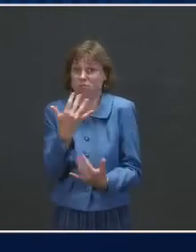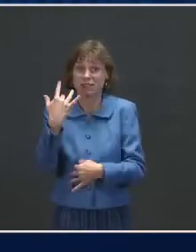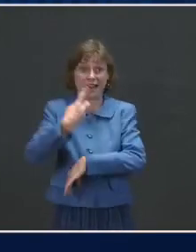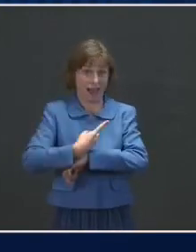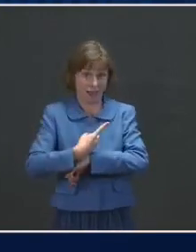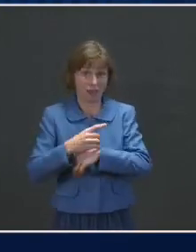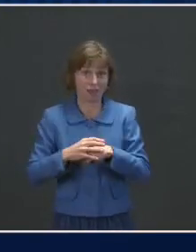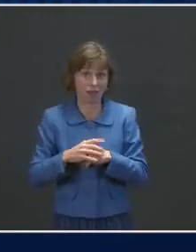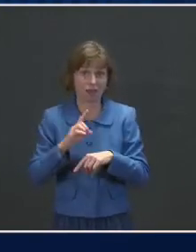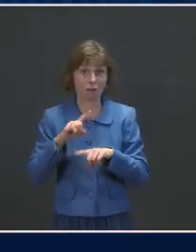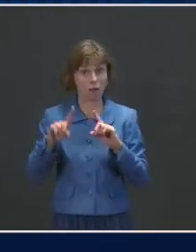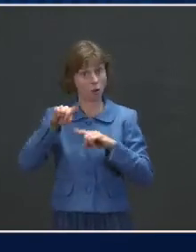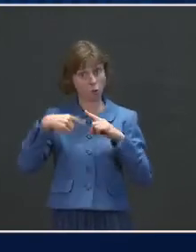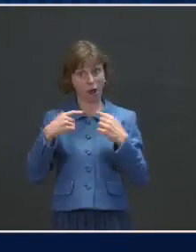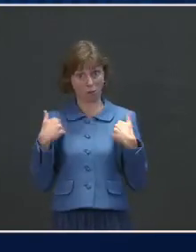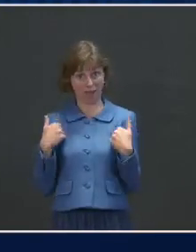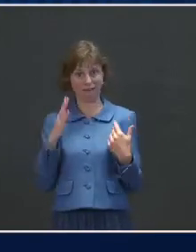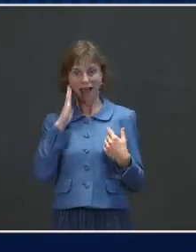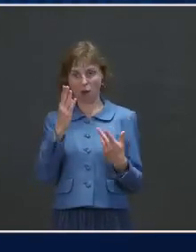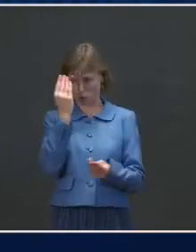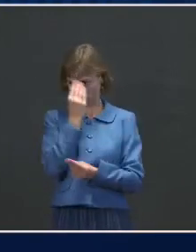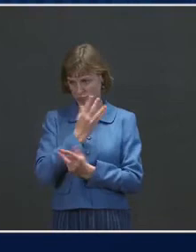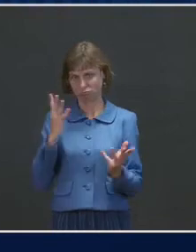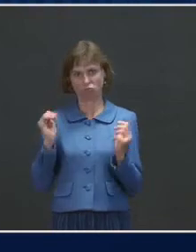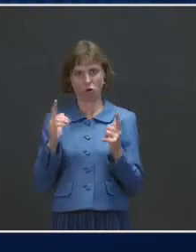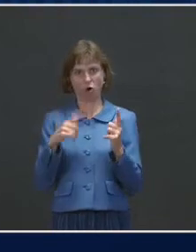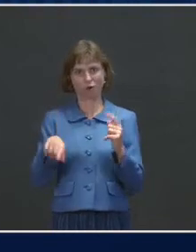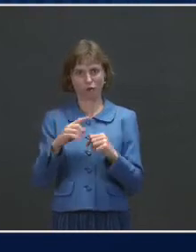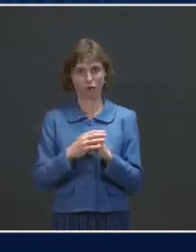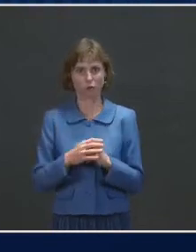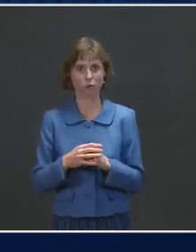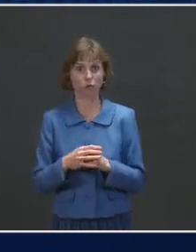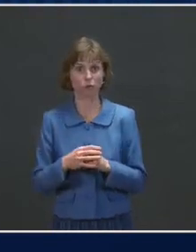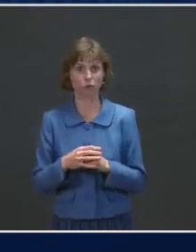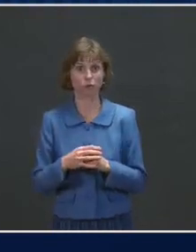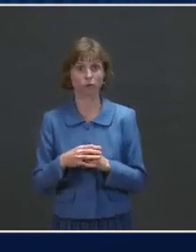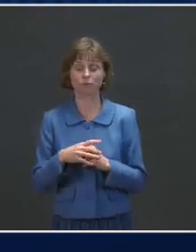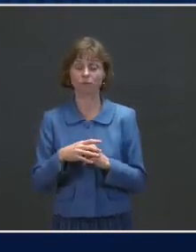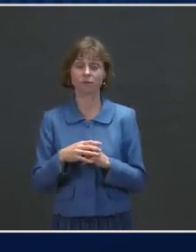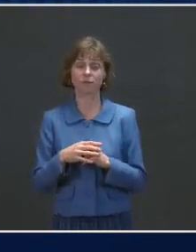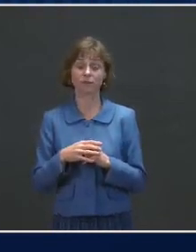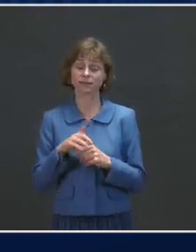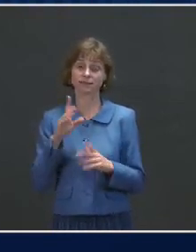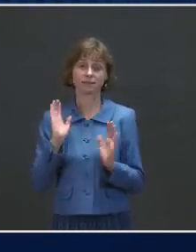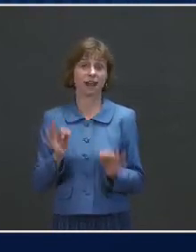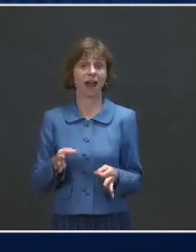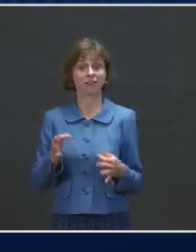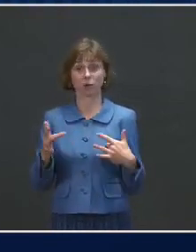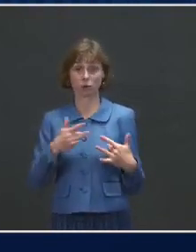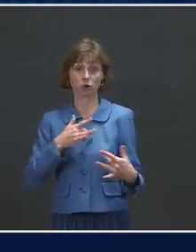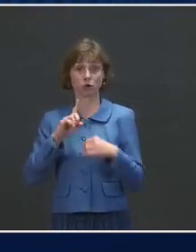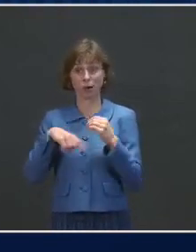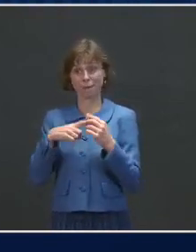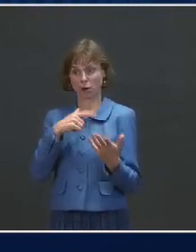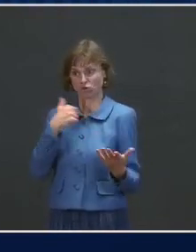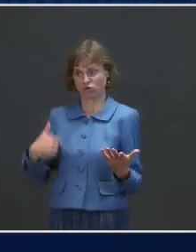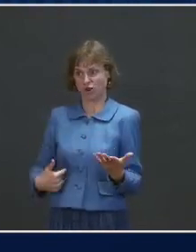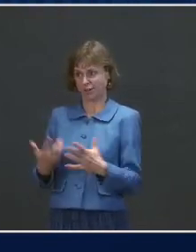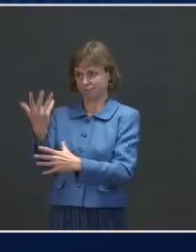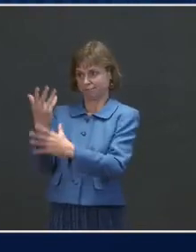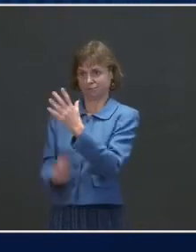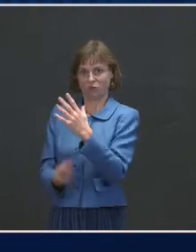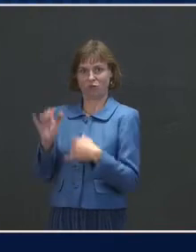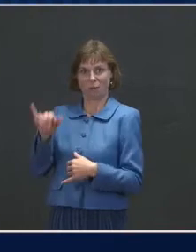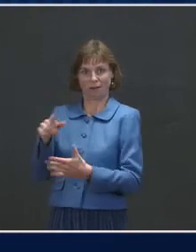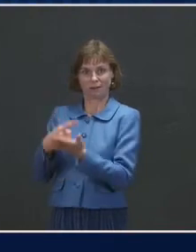but when we do, we'll certainly make you all abreast of that, and certainly we are concerned about China's absence from the